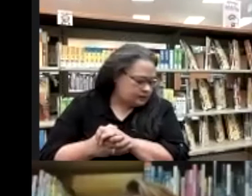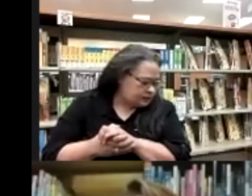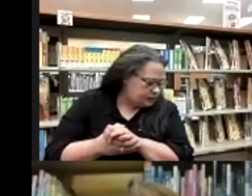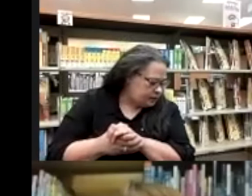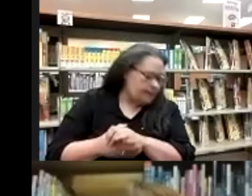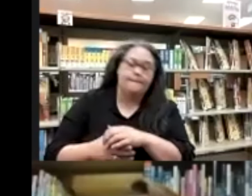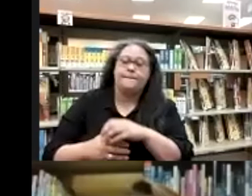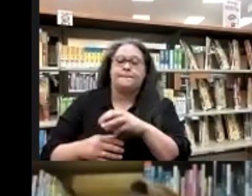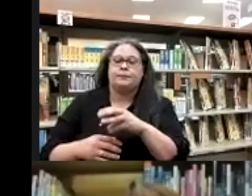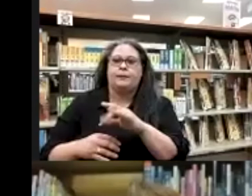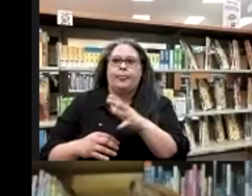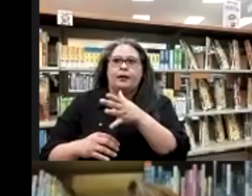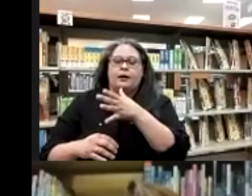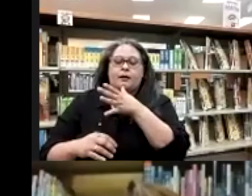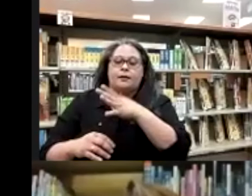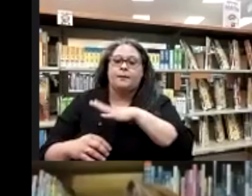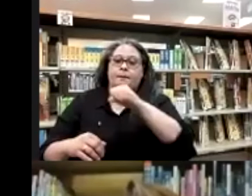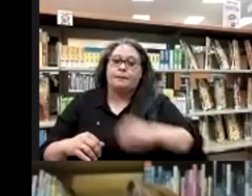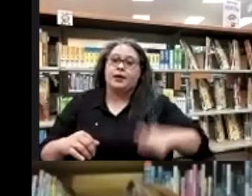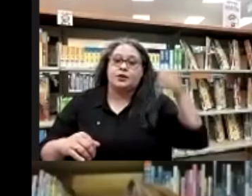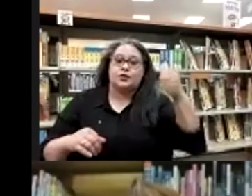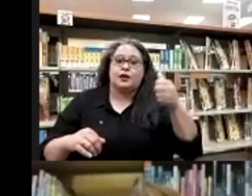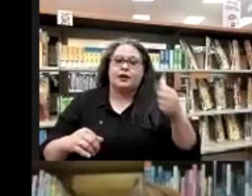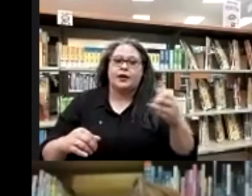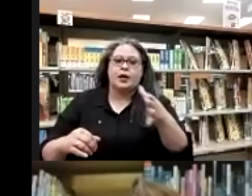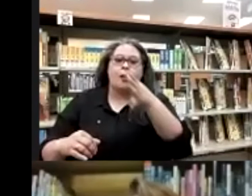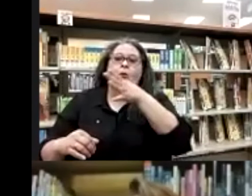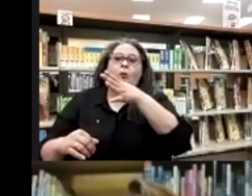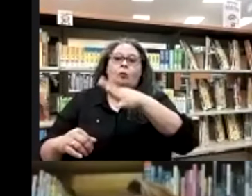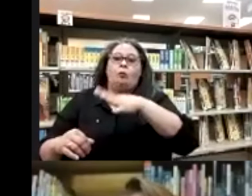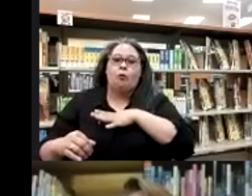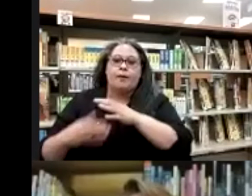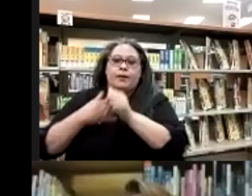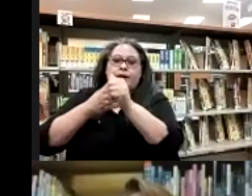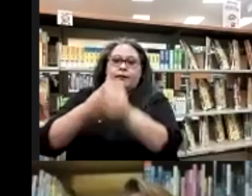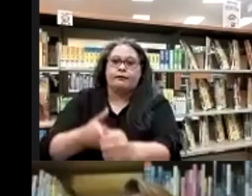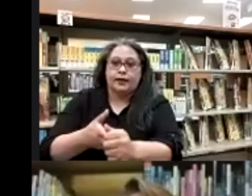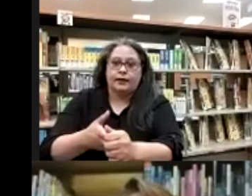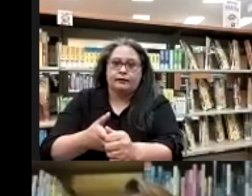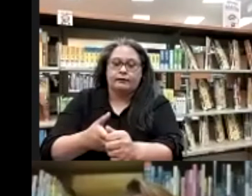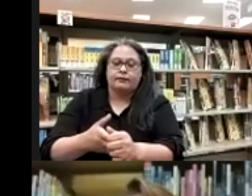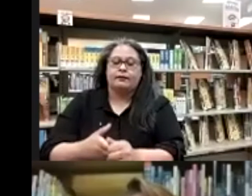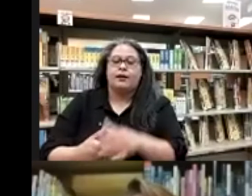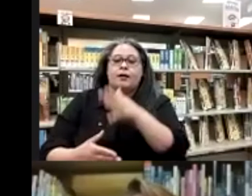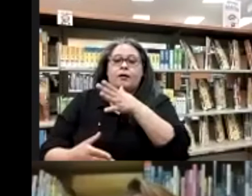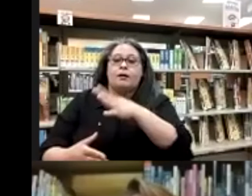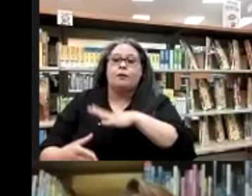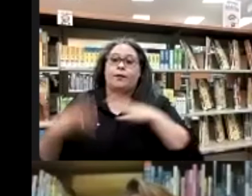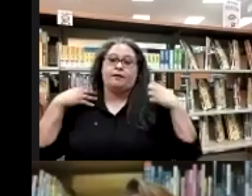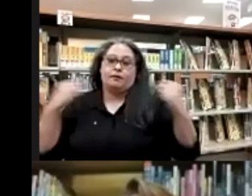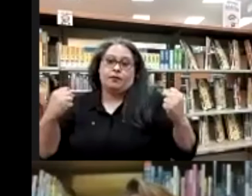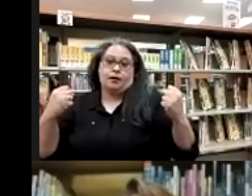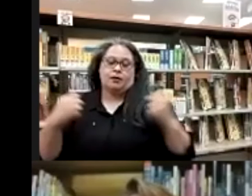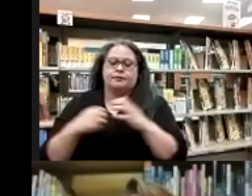means? It means that women are the leaders and are in charge of almost everything. Do you see how